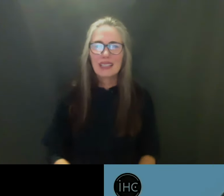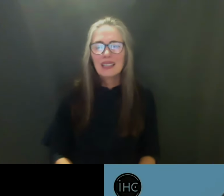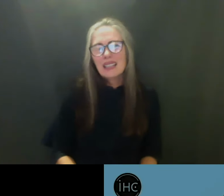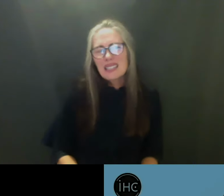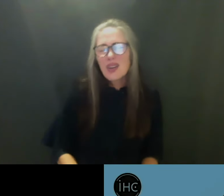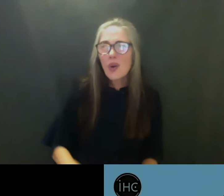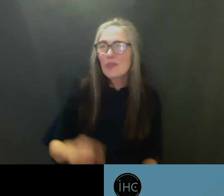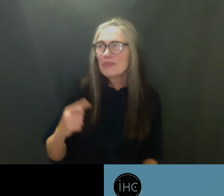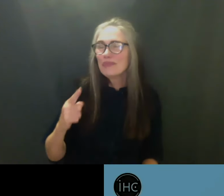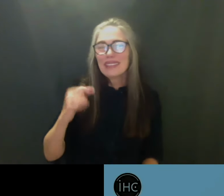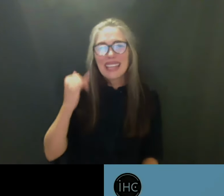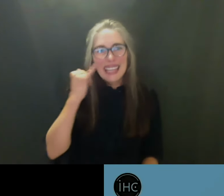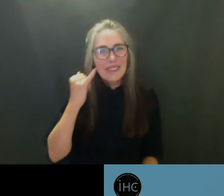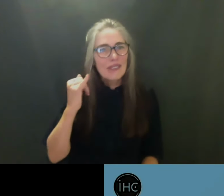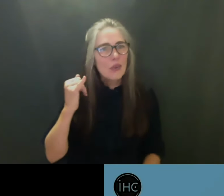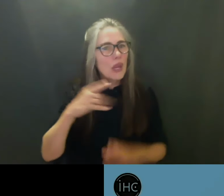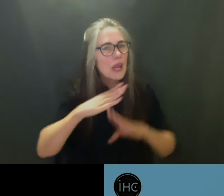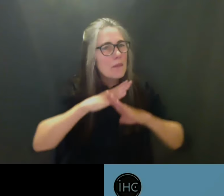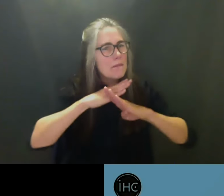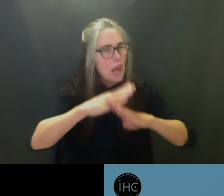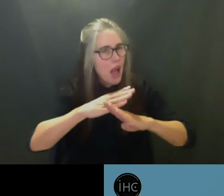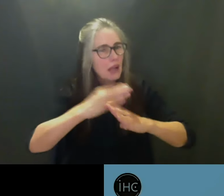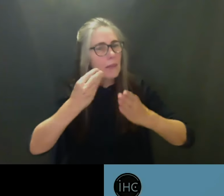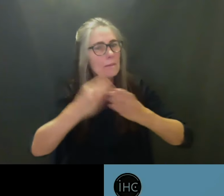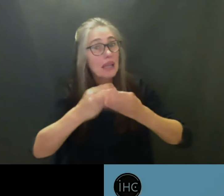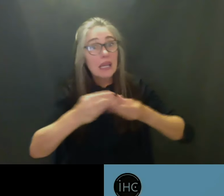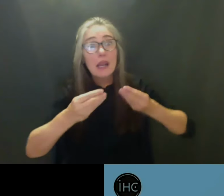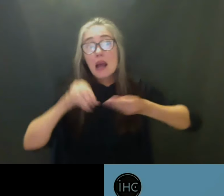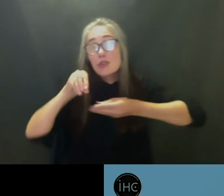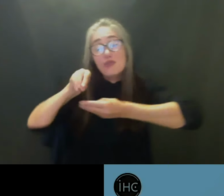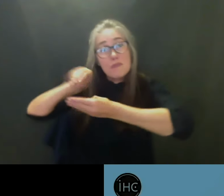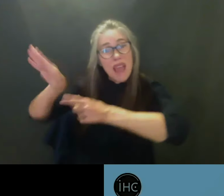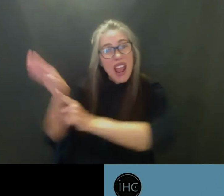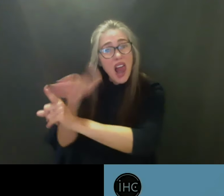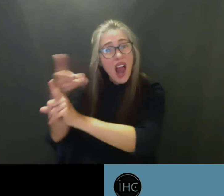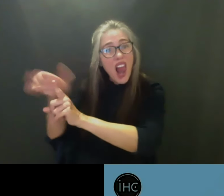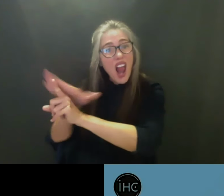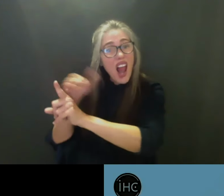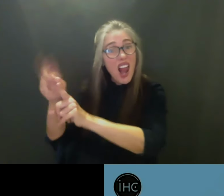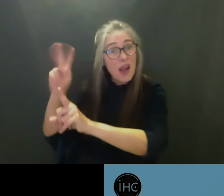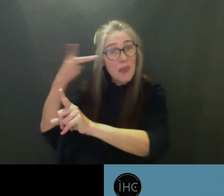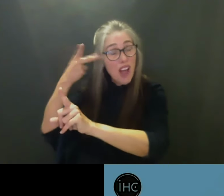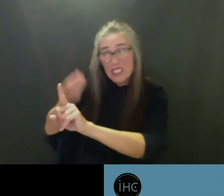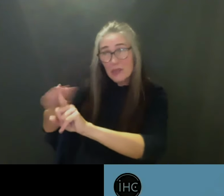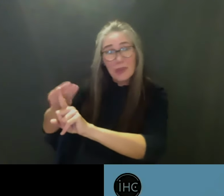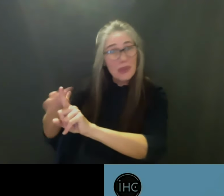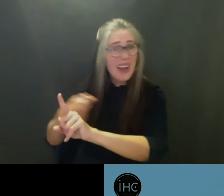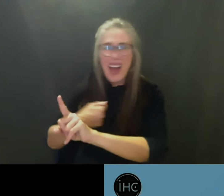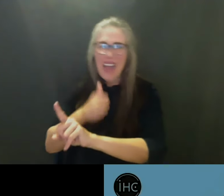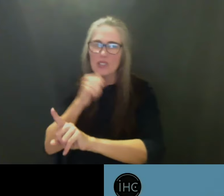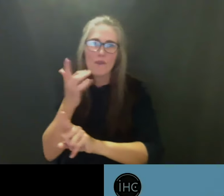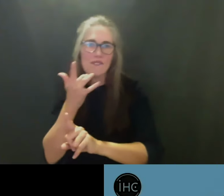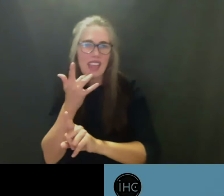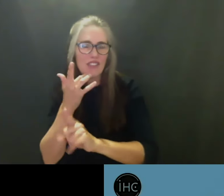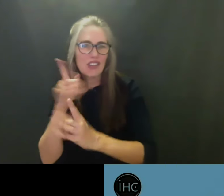reversing Citizens United and more in favor of measures that mobilize lots and lots of people. So John